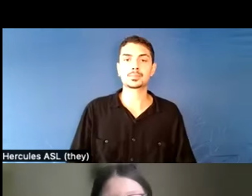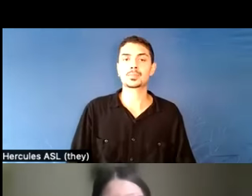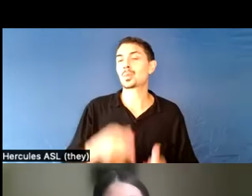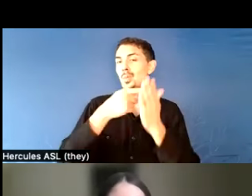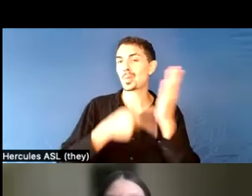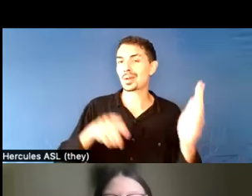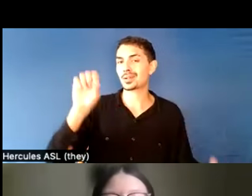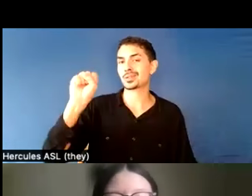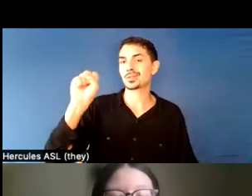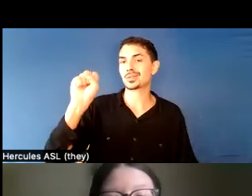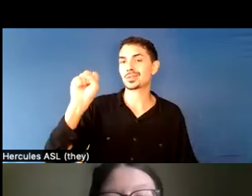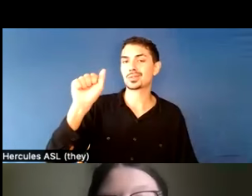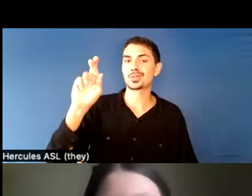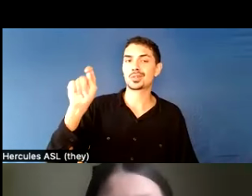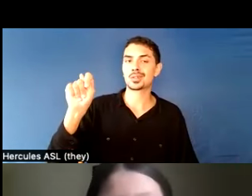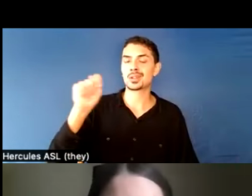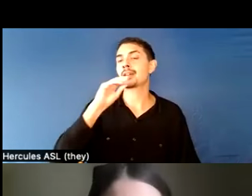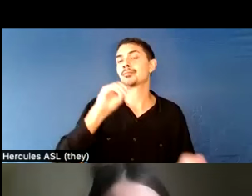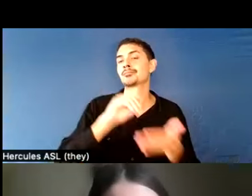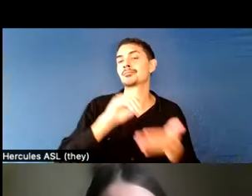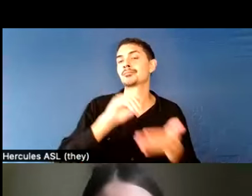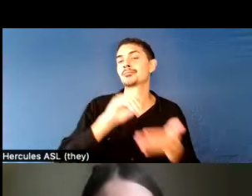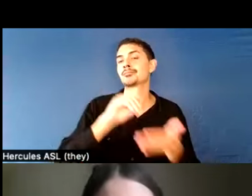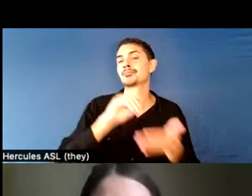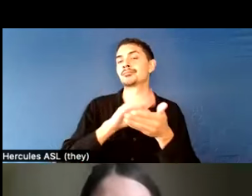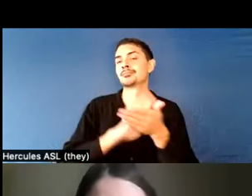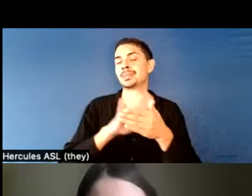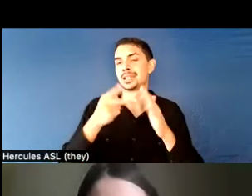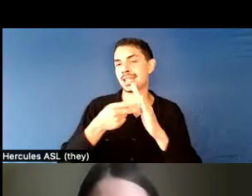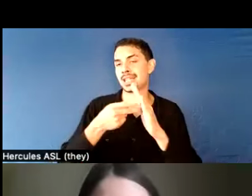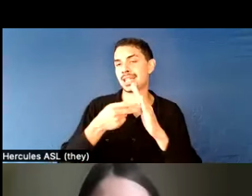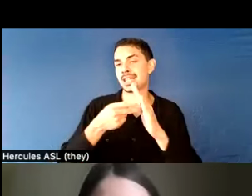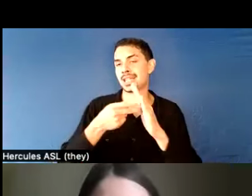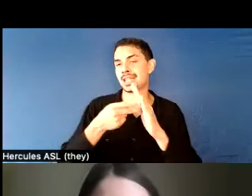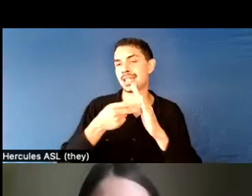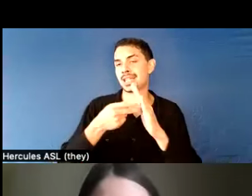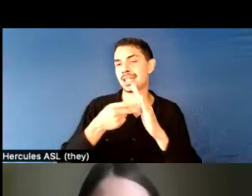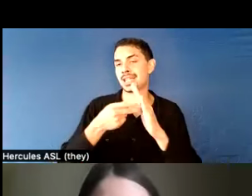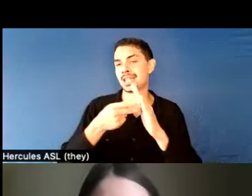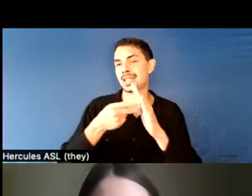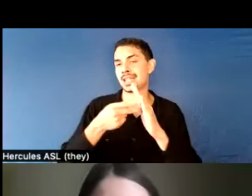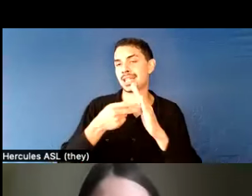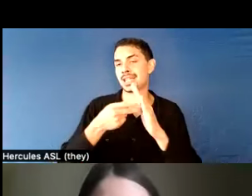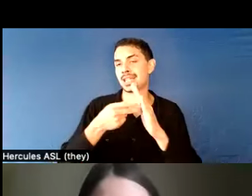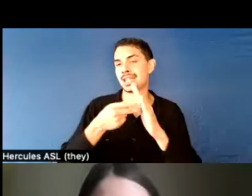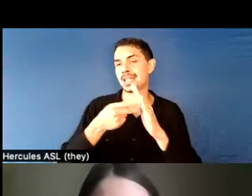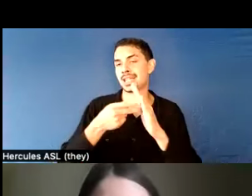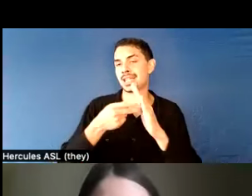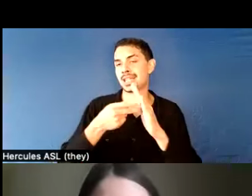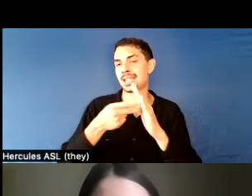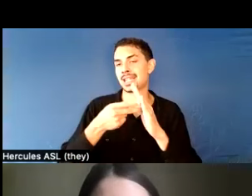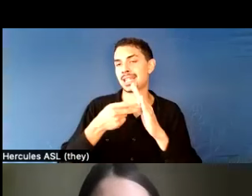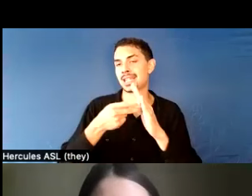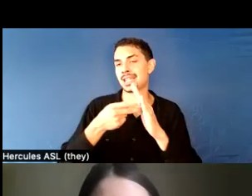So this is the definition that I've been sort of liking, is the circle of people, each bringing their own